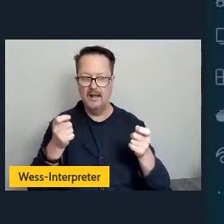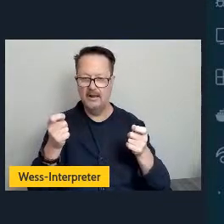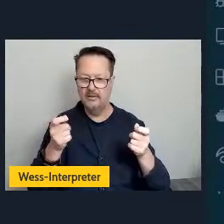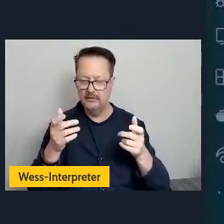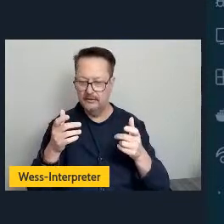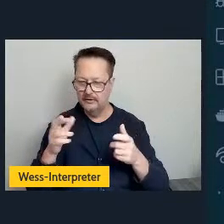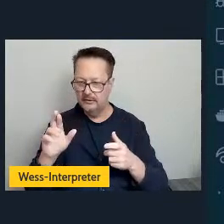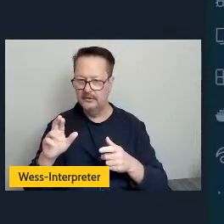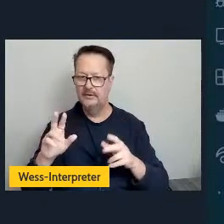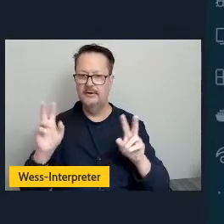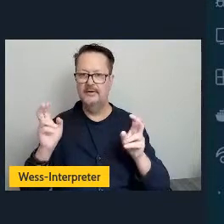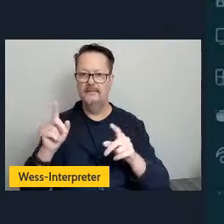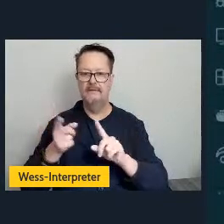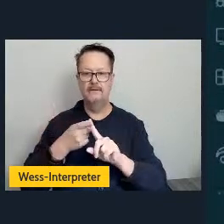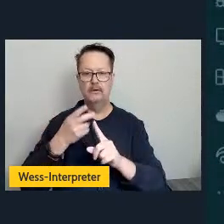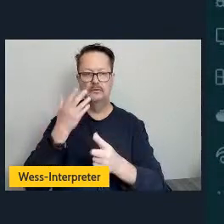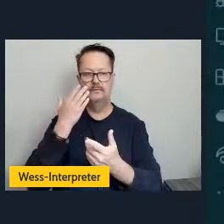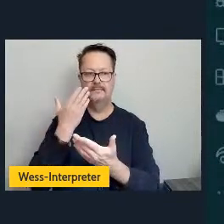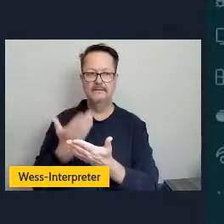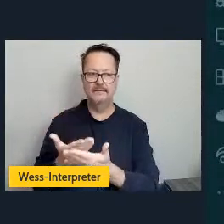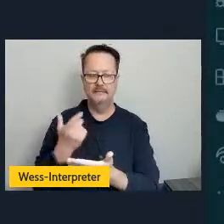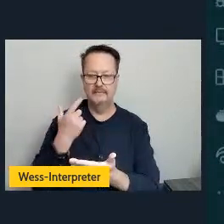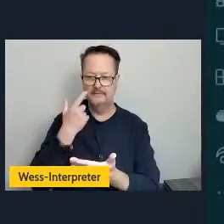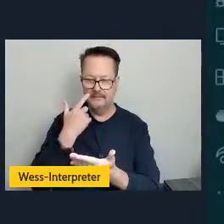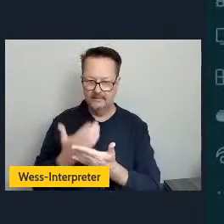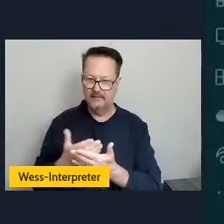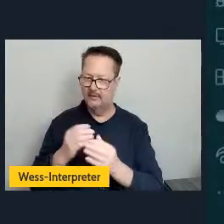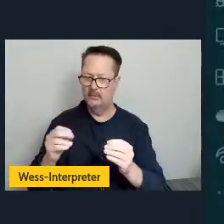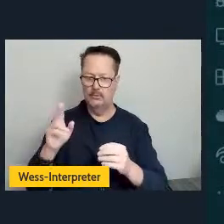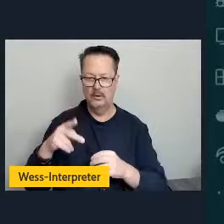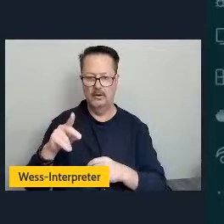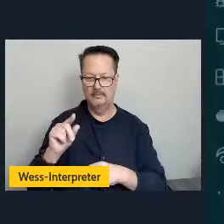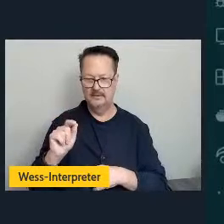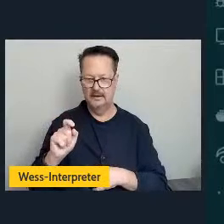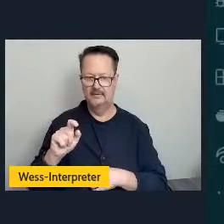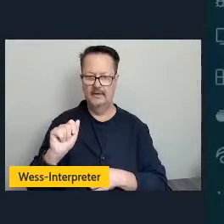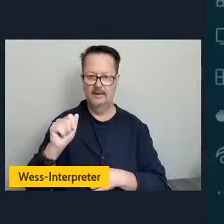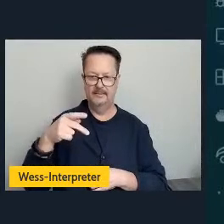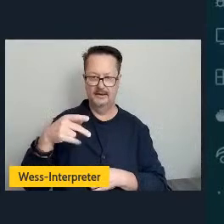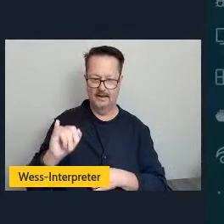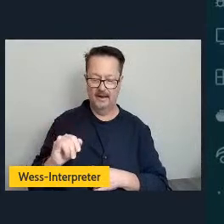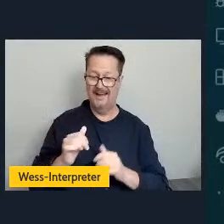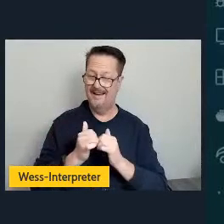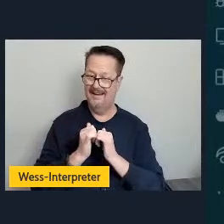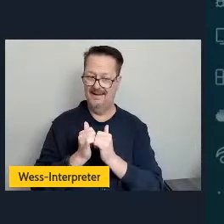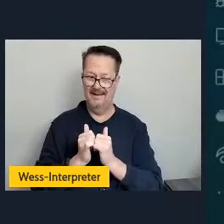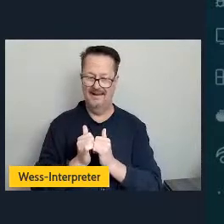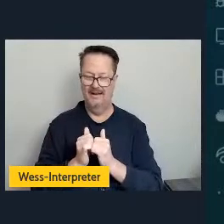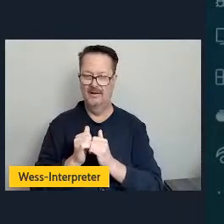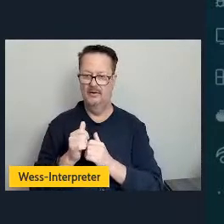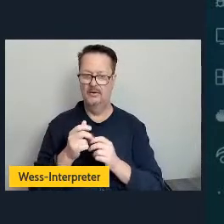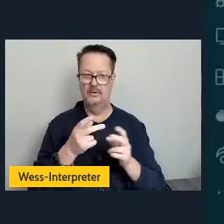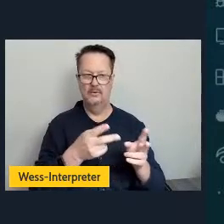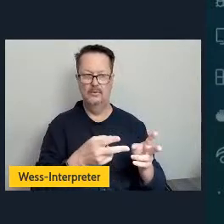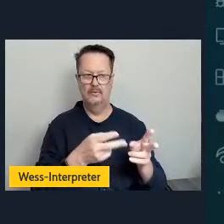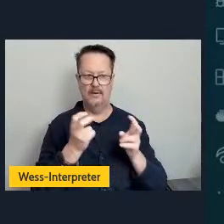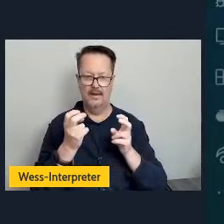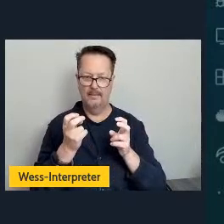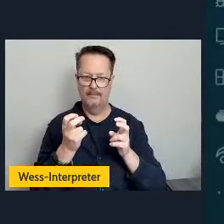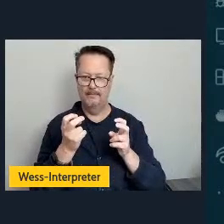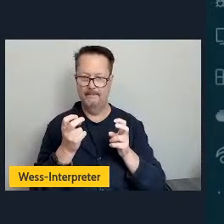first verify that there was no update of the API. You can do that by grabbing